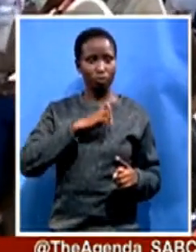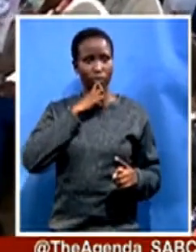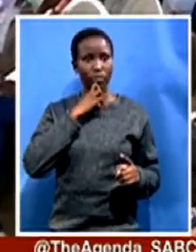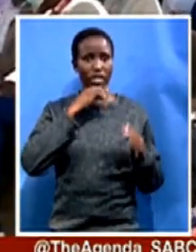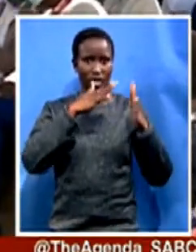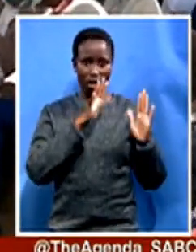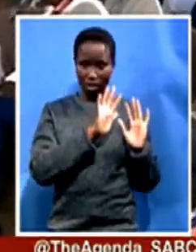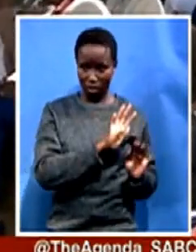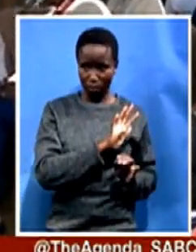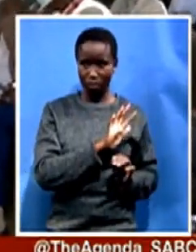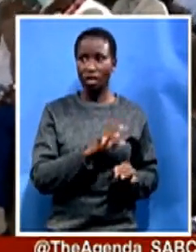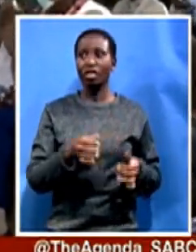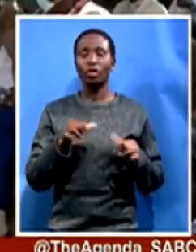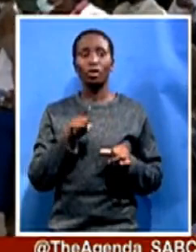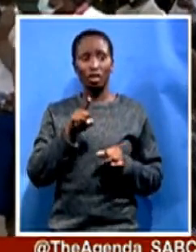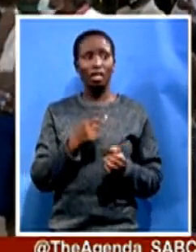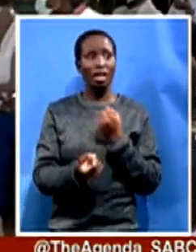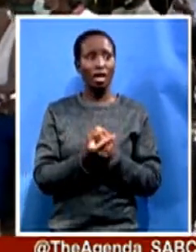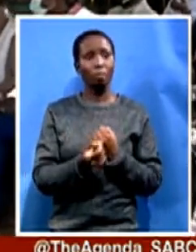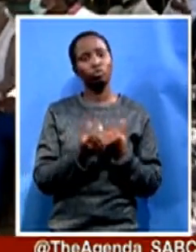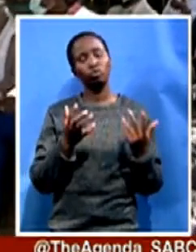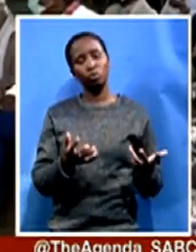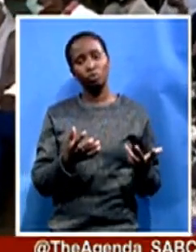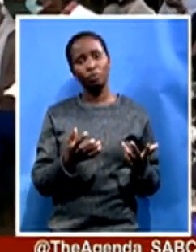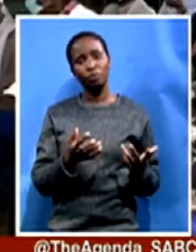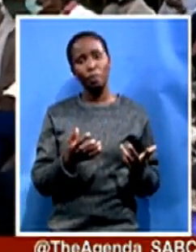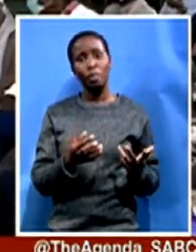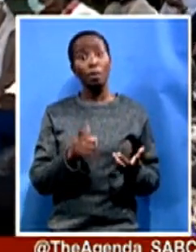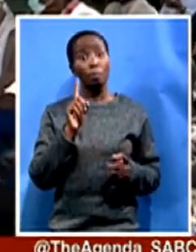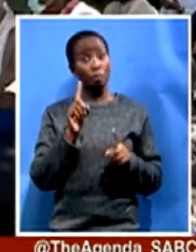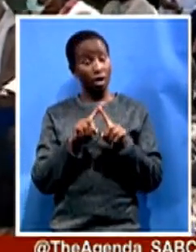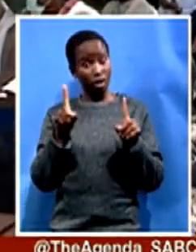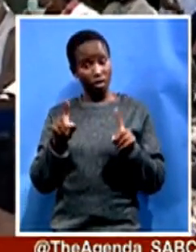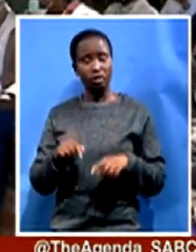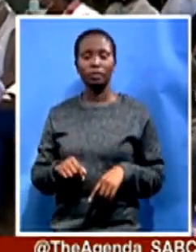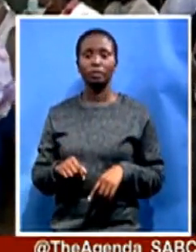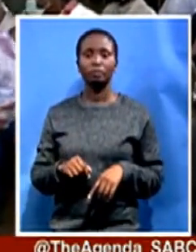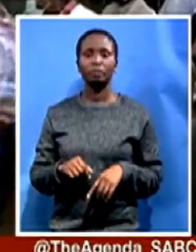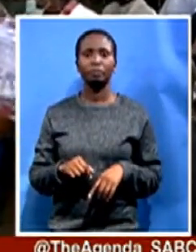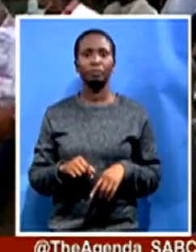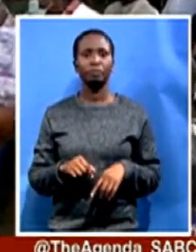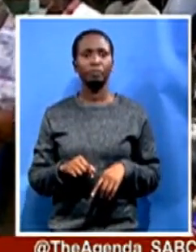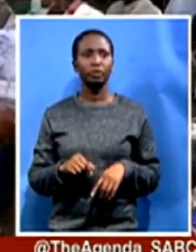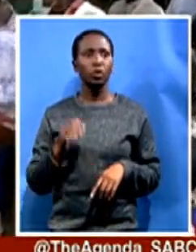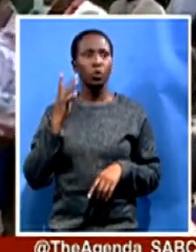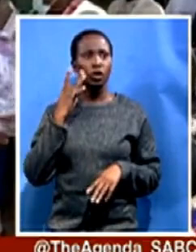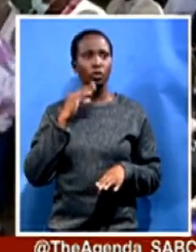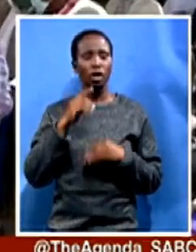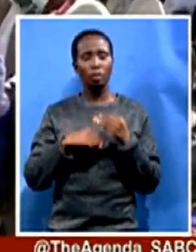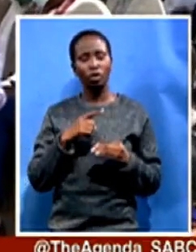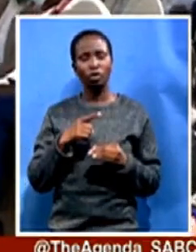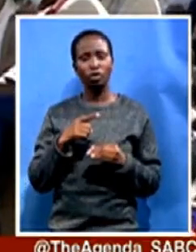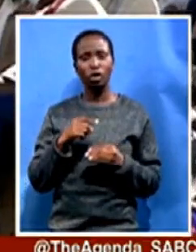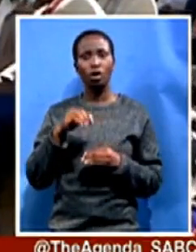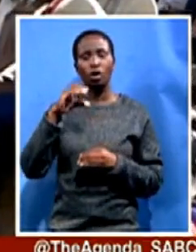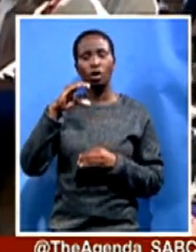Desiree, as we understand it. But in terms of what the Kokta Minister, Dr. Nkosazana Dlamini Zuma,